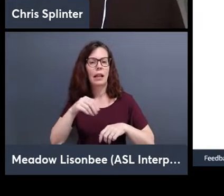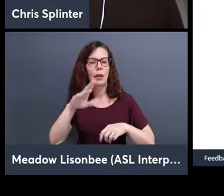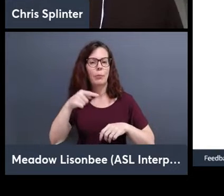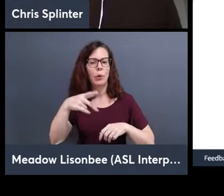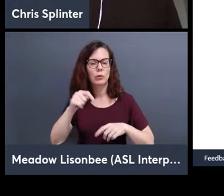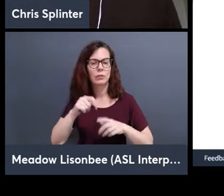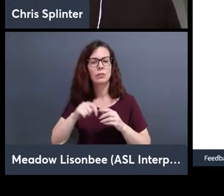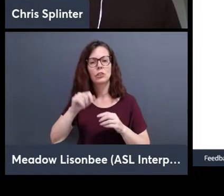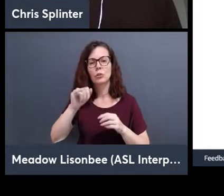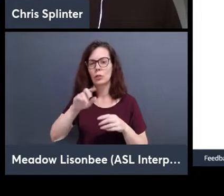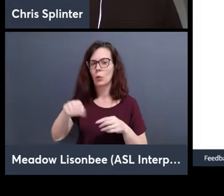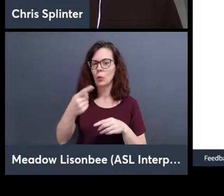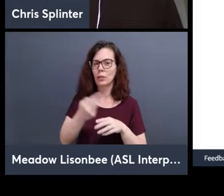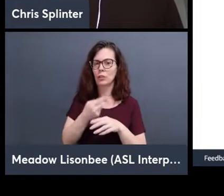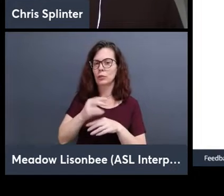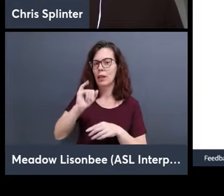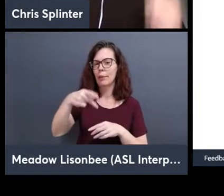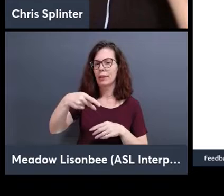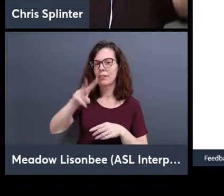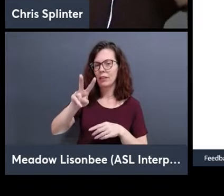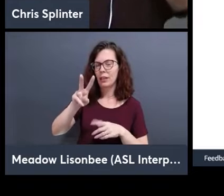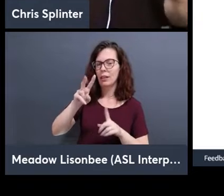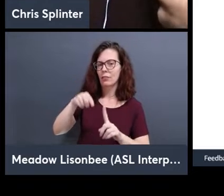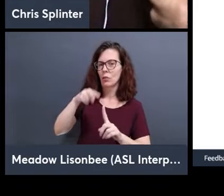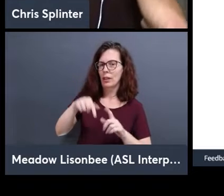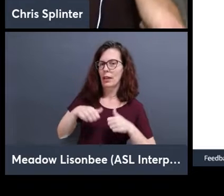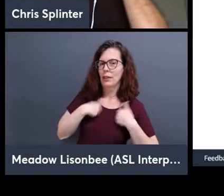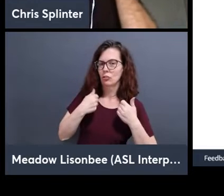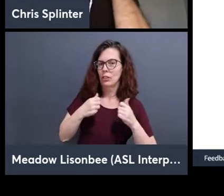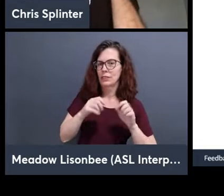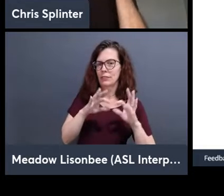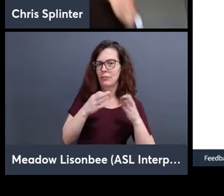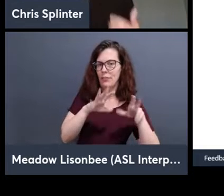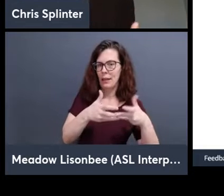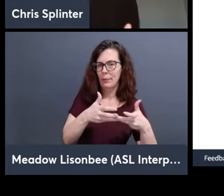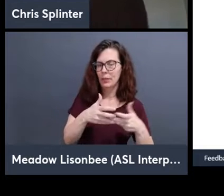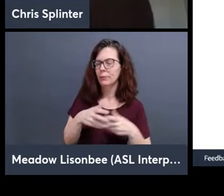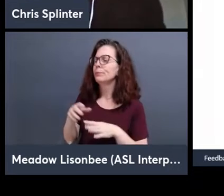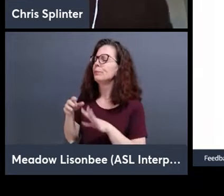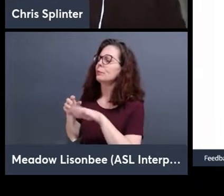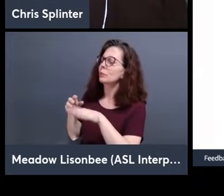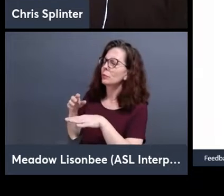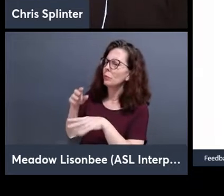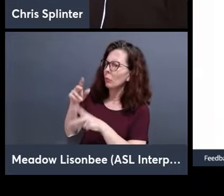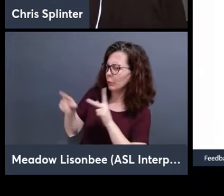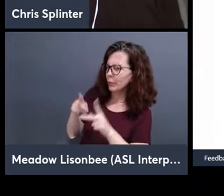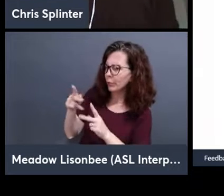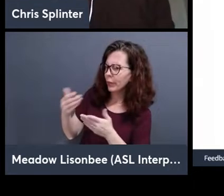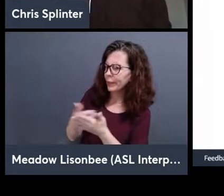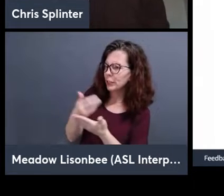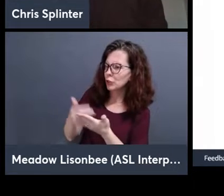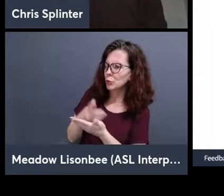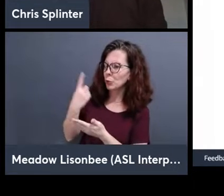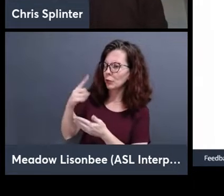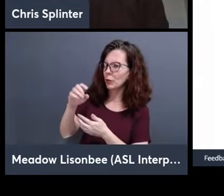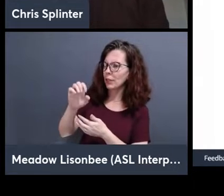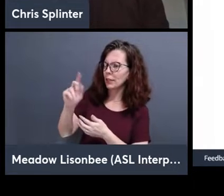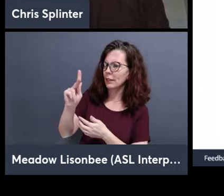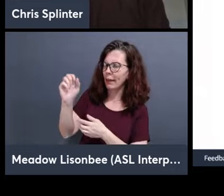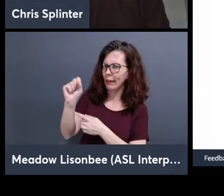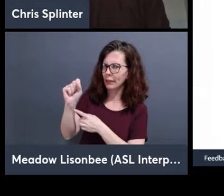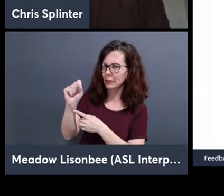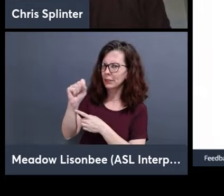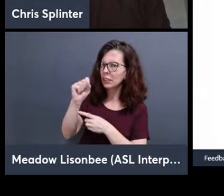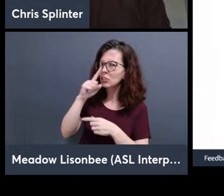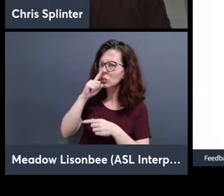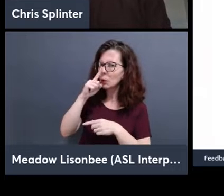IPv4 address family. And also for the folks that are new to actually EKS, can you just give a